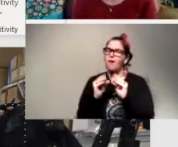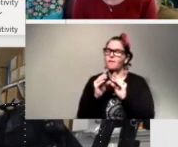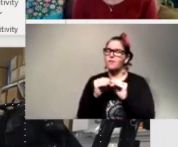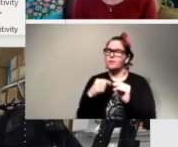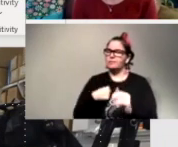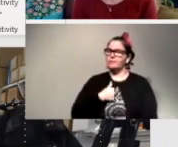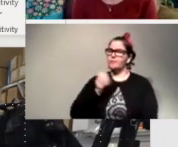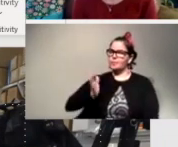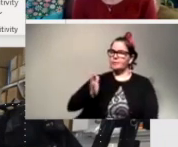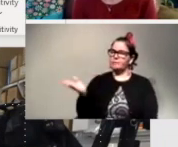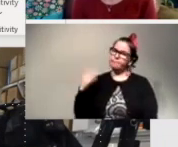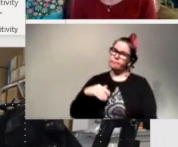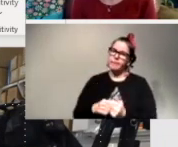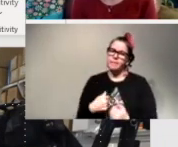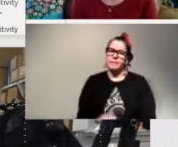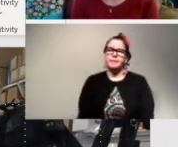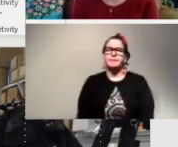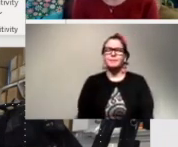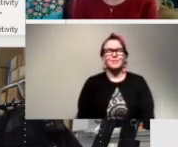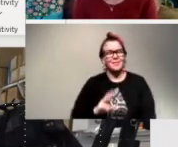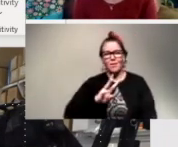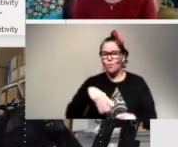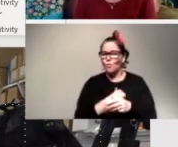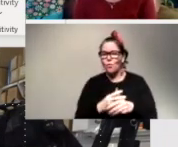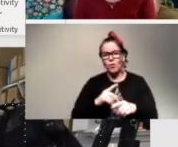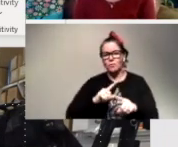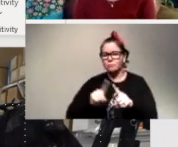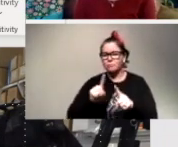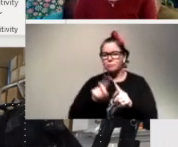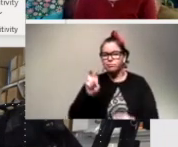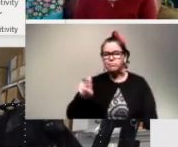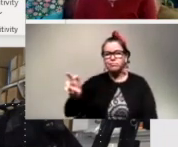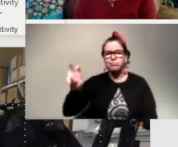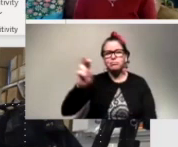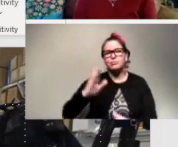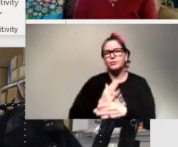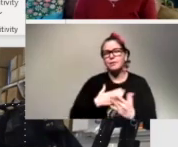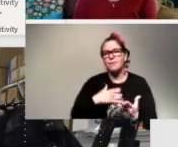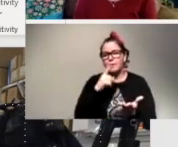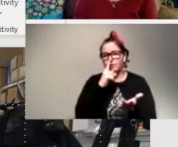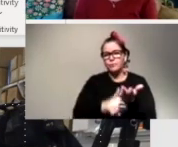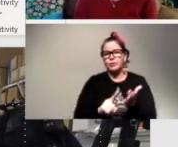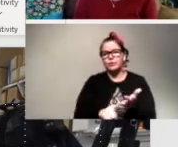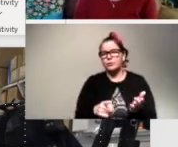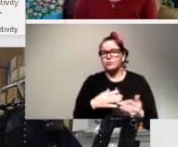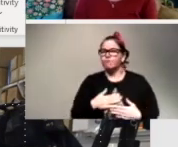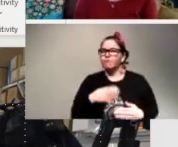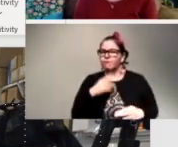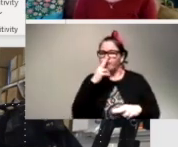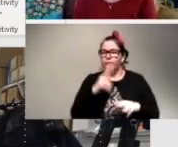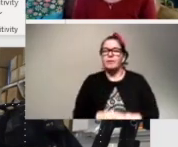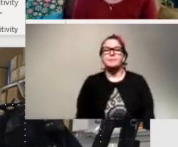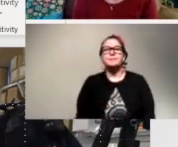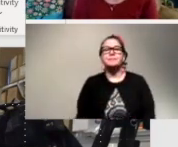presenting at. So I've been all over the world sharing the kind of research that I do, which is really fun. Sometimes I